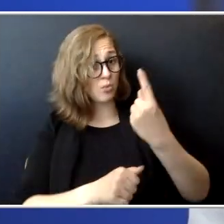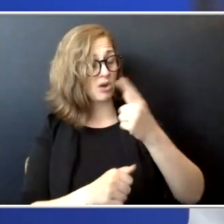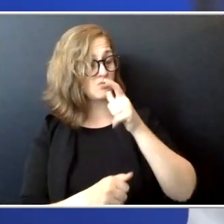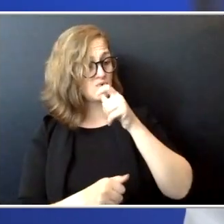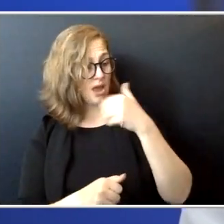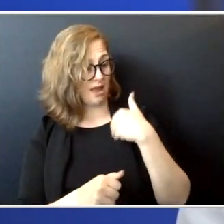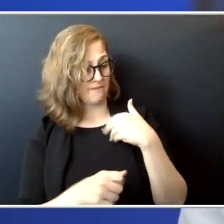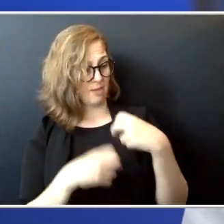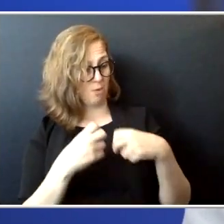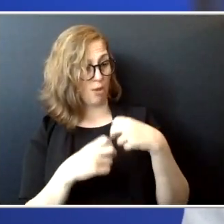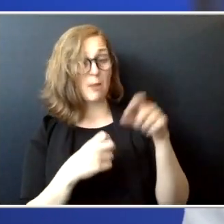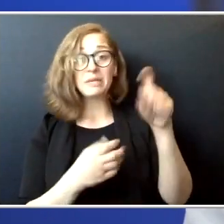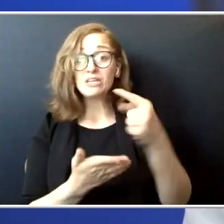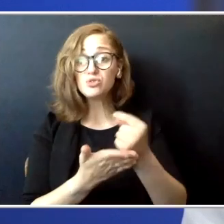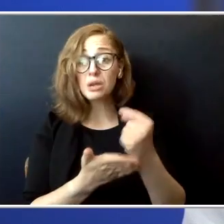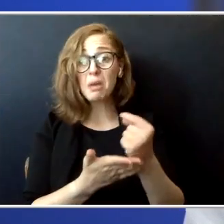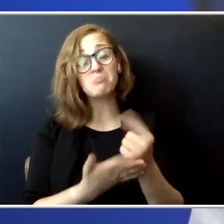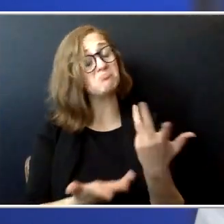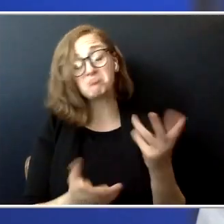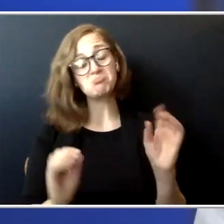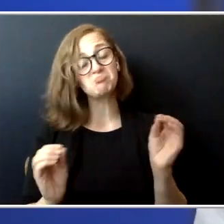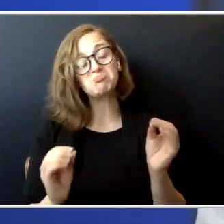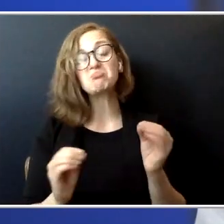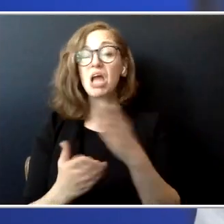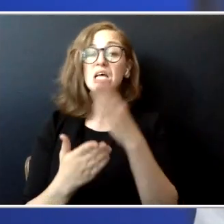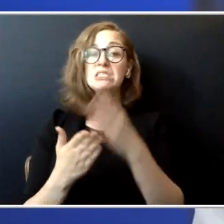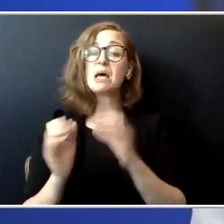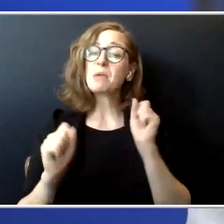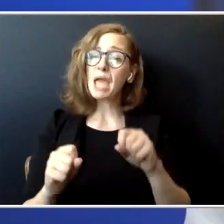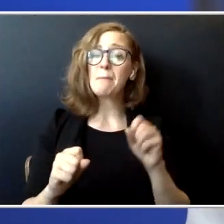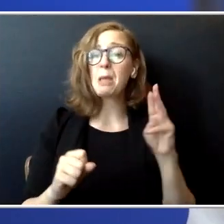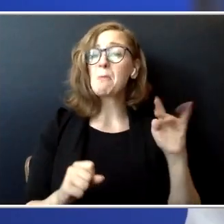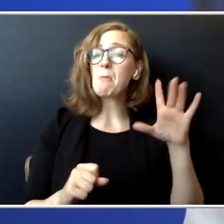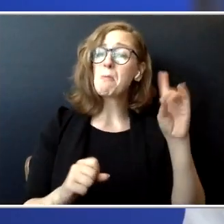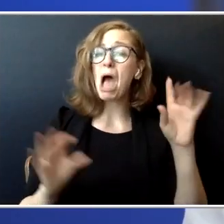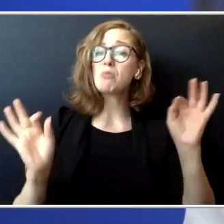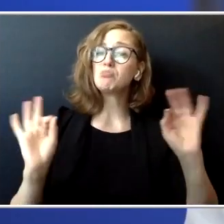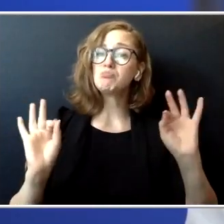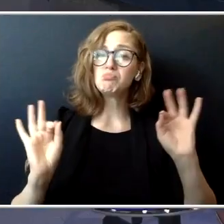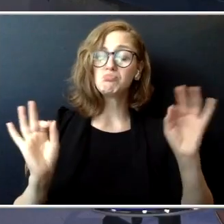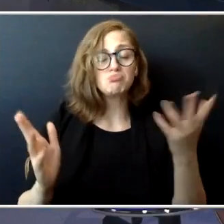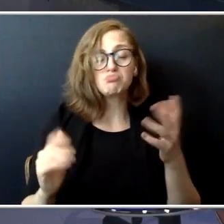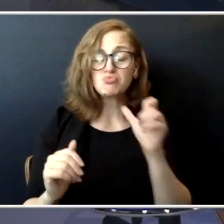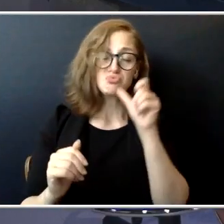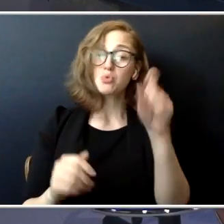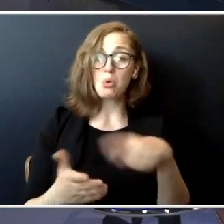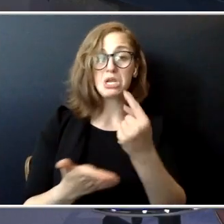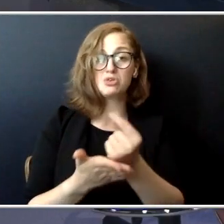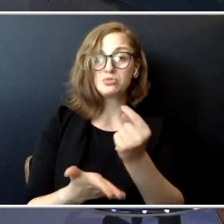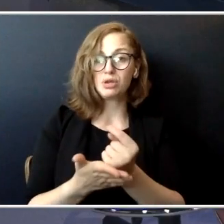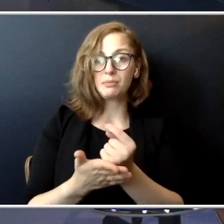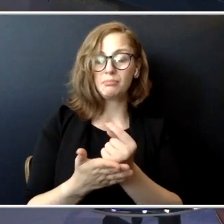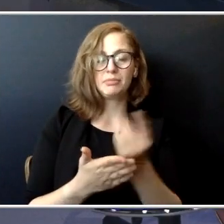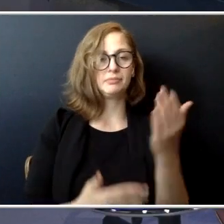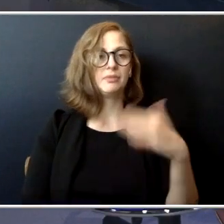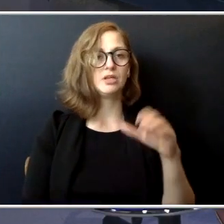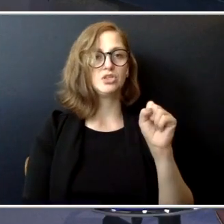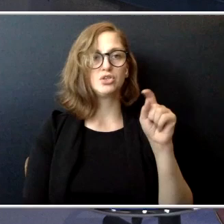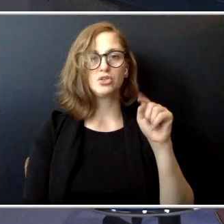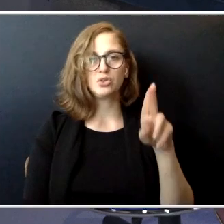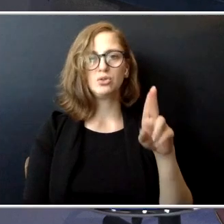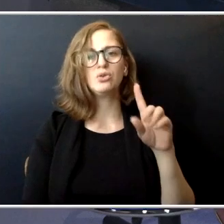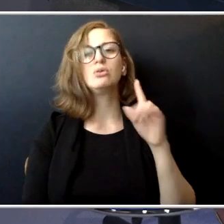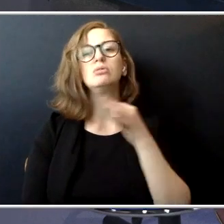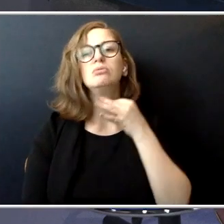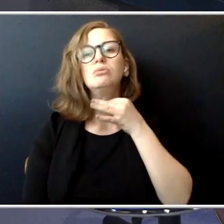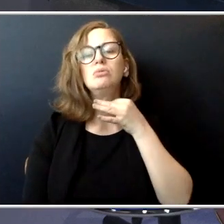mild forms that have no symptoms at all and don't necessarily need treatment. Stu wants to know, what is nerve monitoring